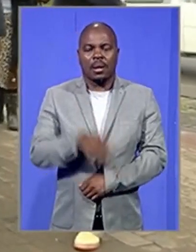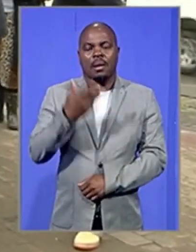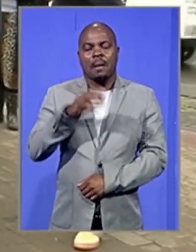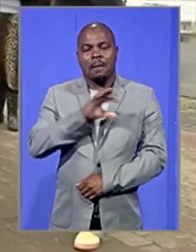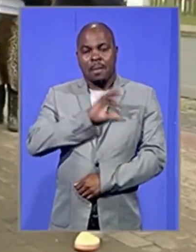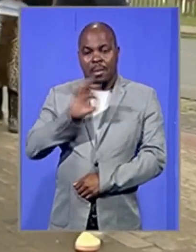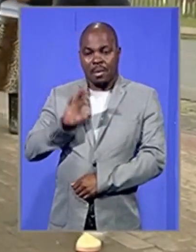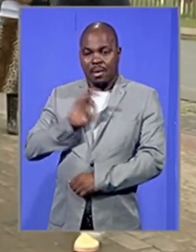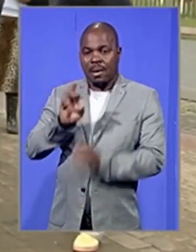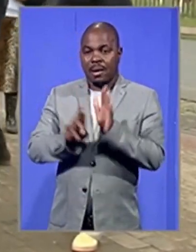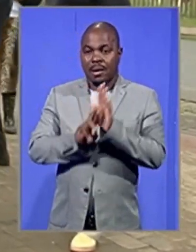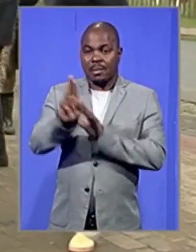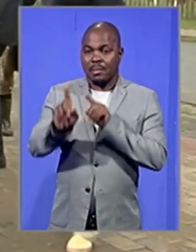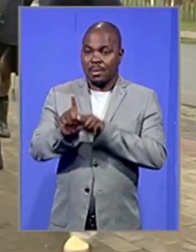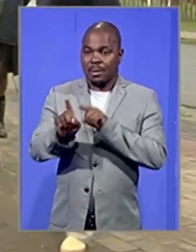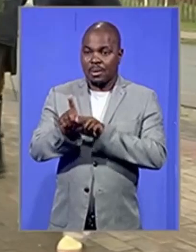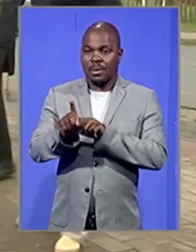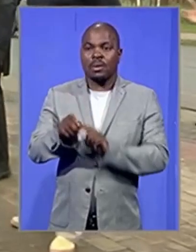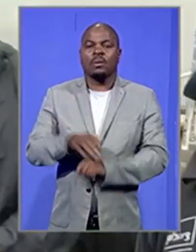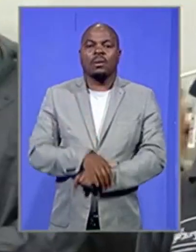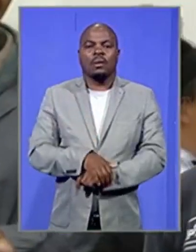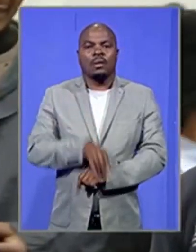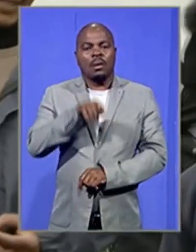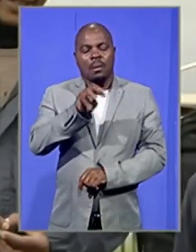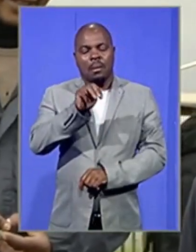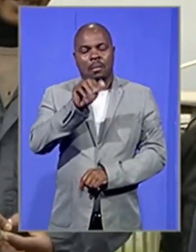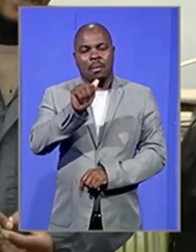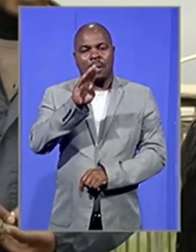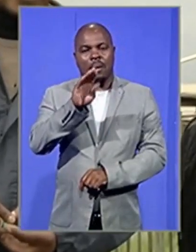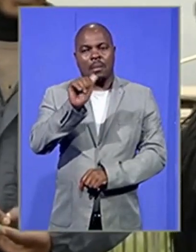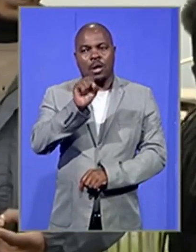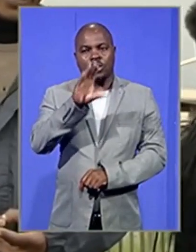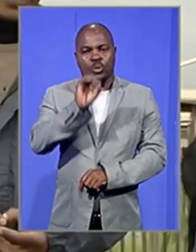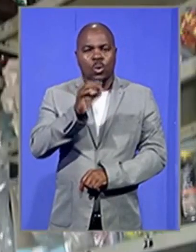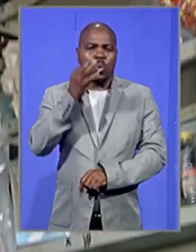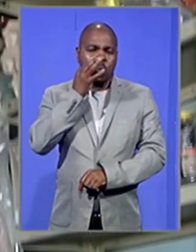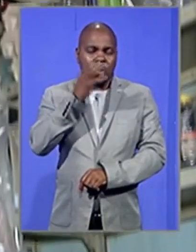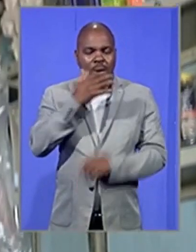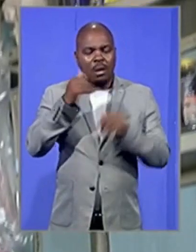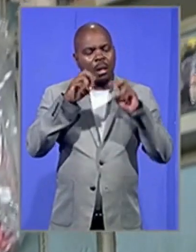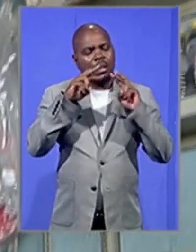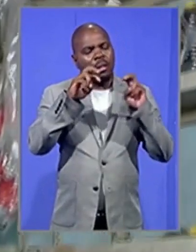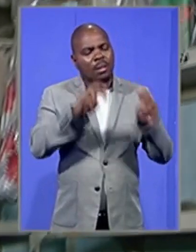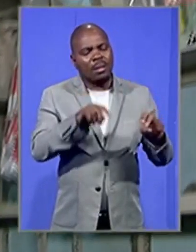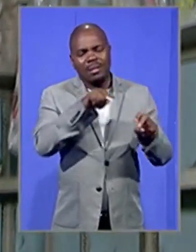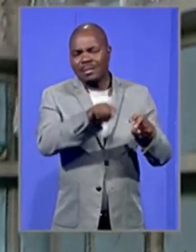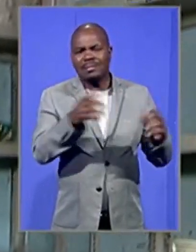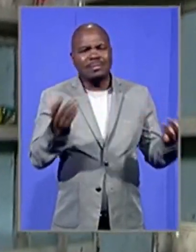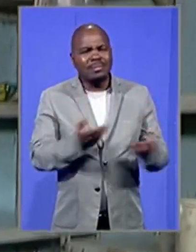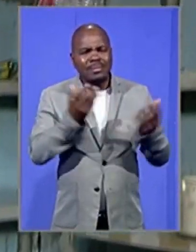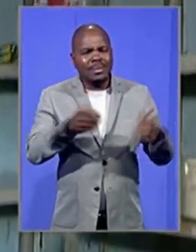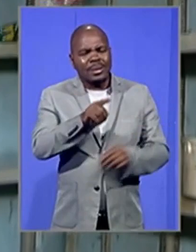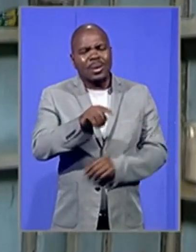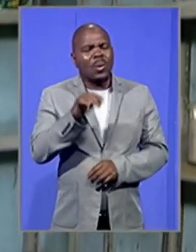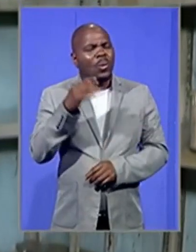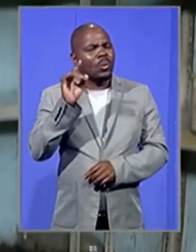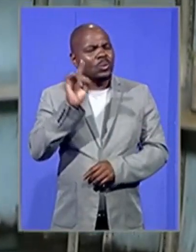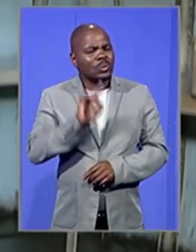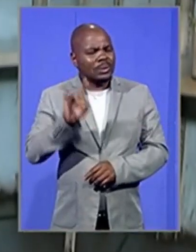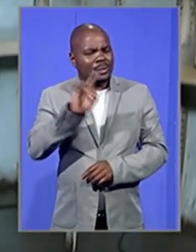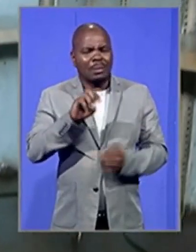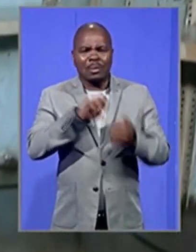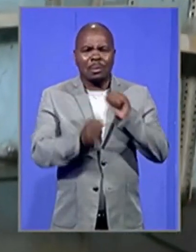meyara e maleba le tsa bonno Mlungisi Mabaso a re batlile go bolotsa dipatlisiso malebana le sebakwa sa merwalela kwa hosteleng. There